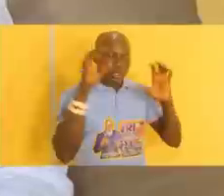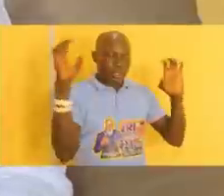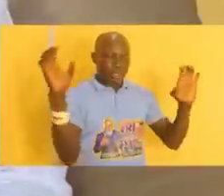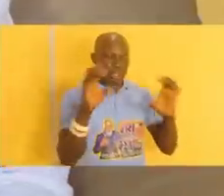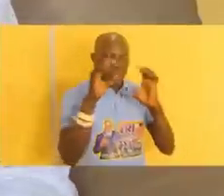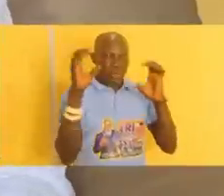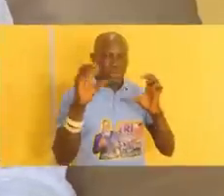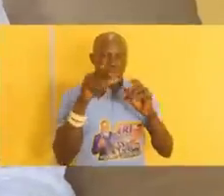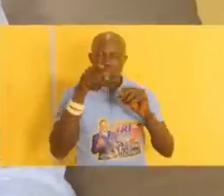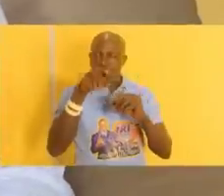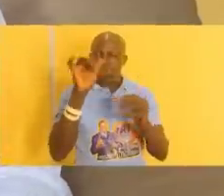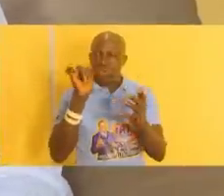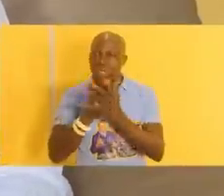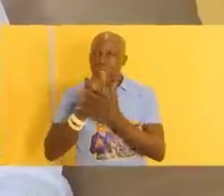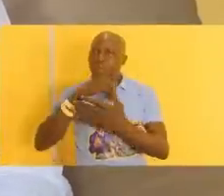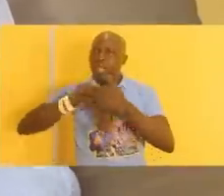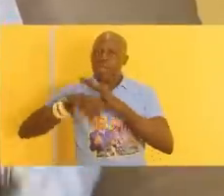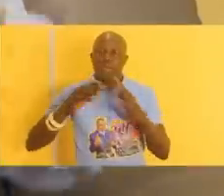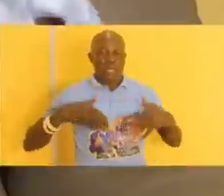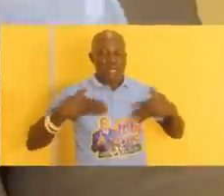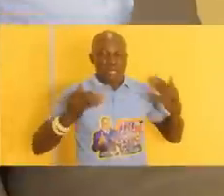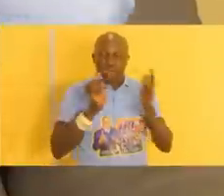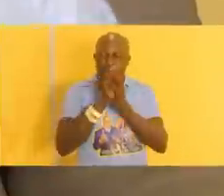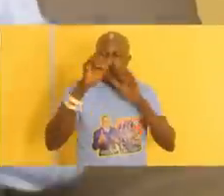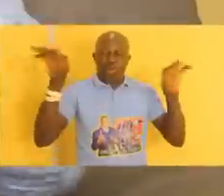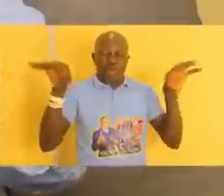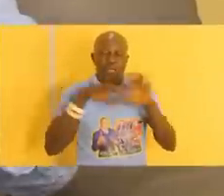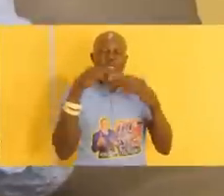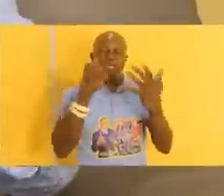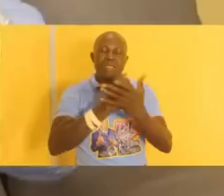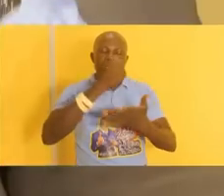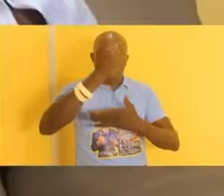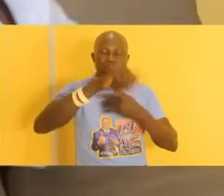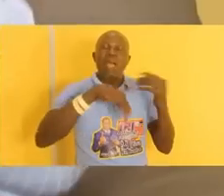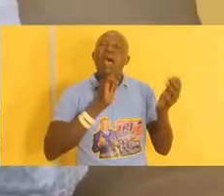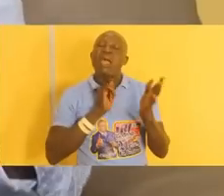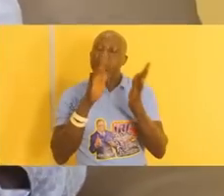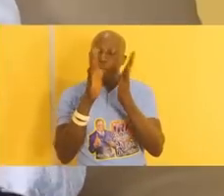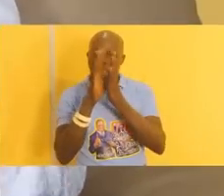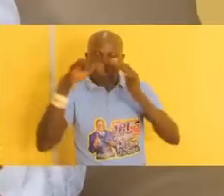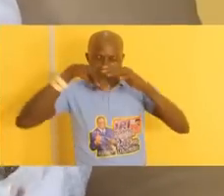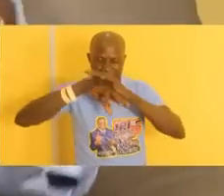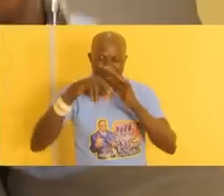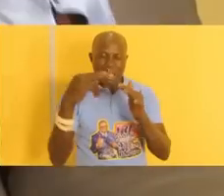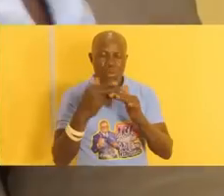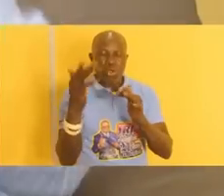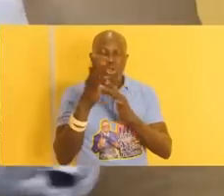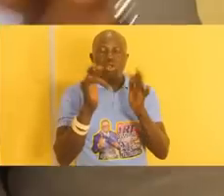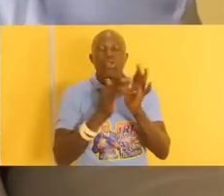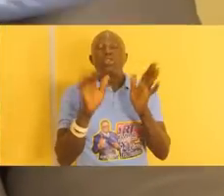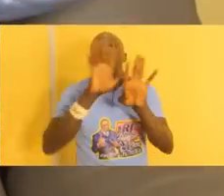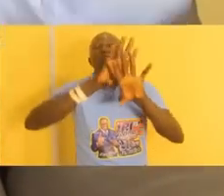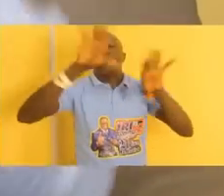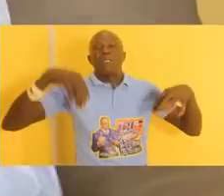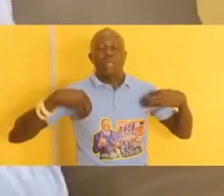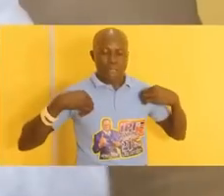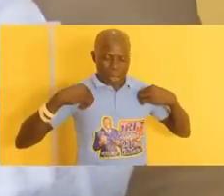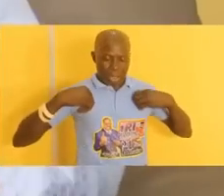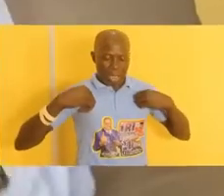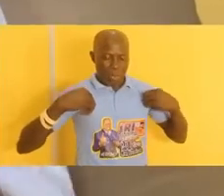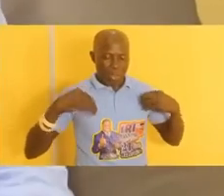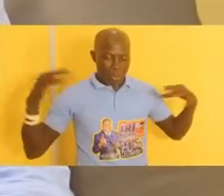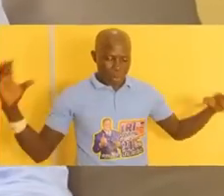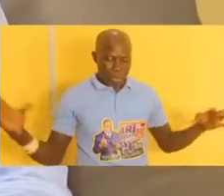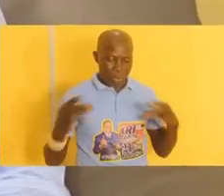ti akoko ayeye yin ti to. You that are excited for your celebration. Say amen, I pray. Loruko Jesu. In the name of Jesus. Aso ayeye re yo ma po si loruko